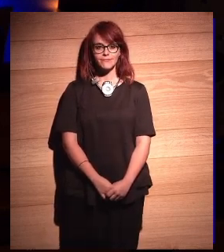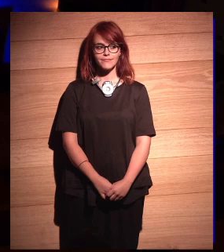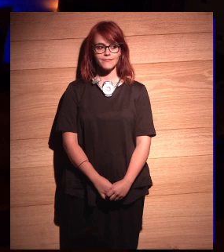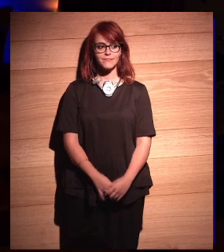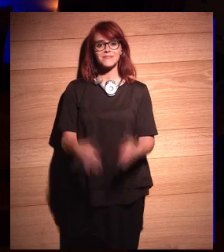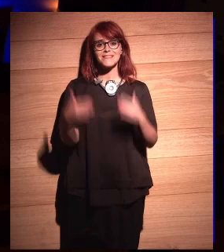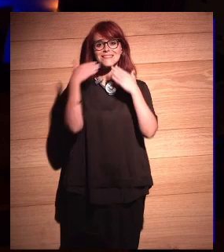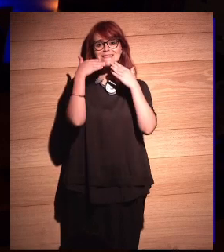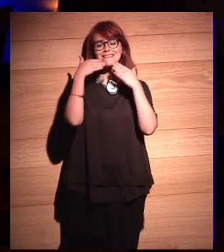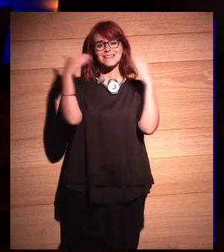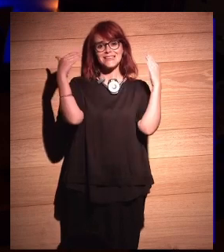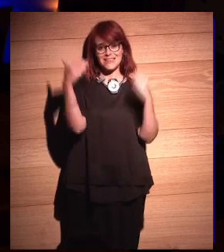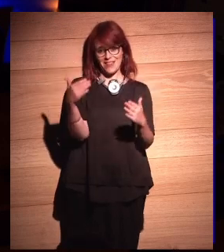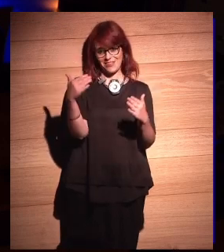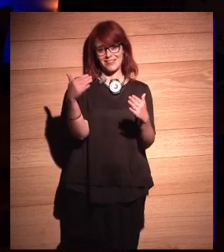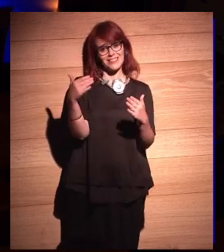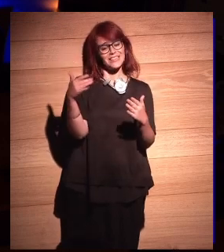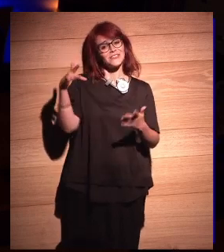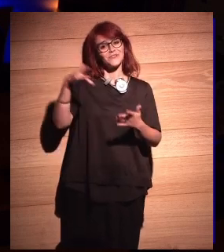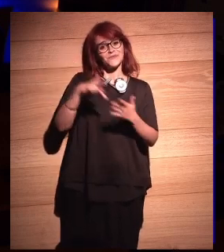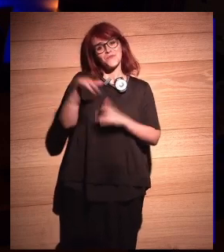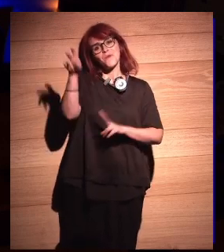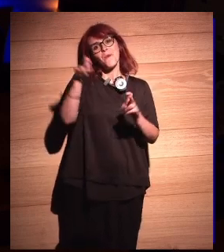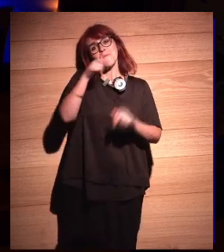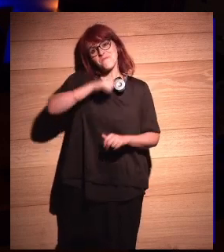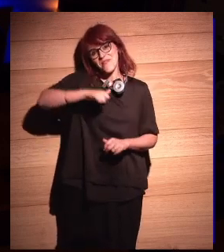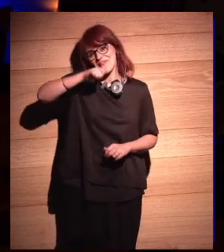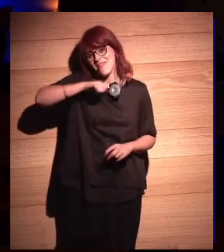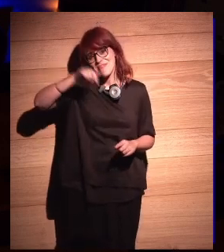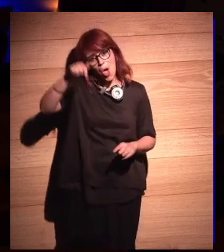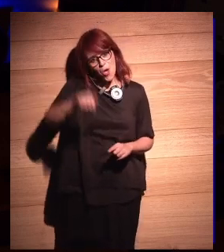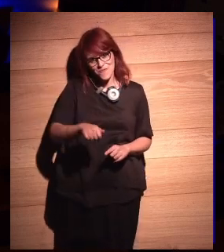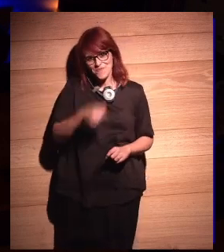Thank you so much for being so patient. Here